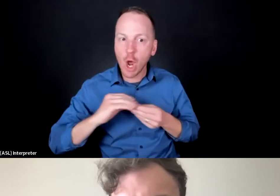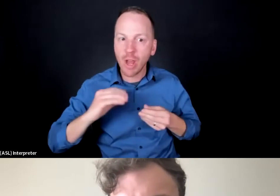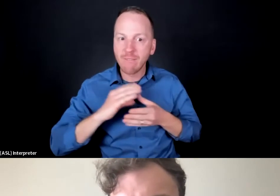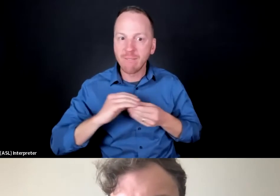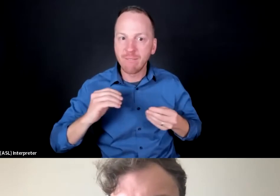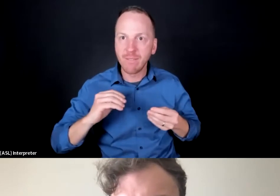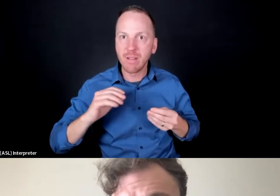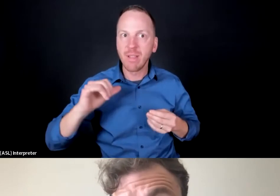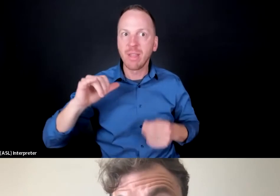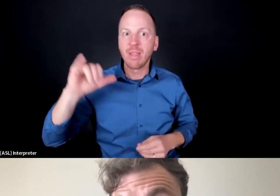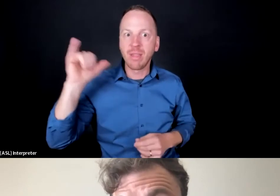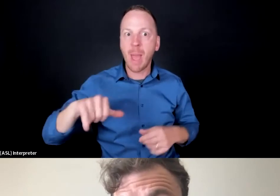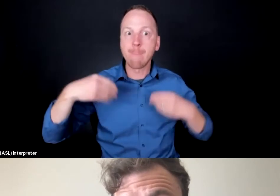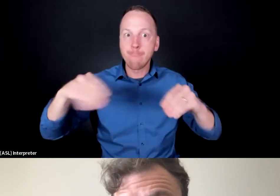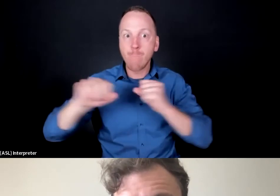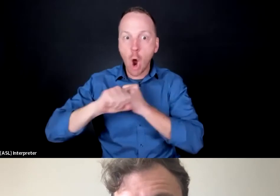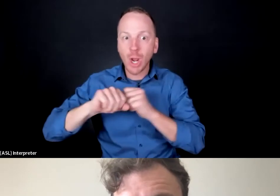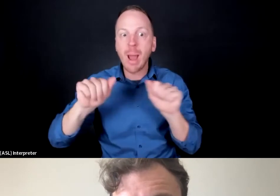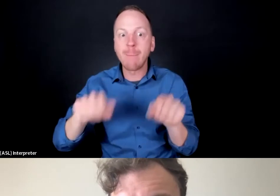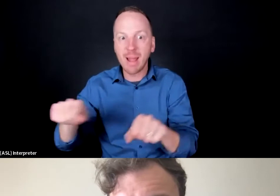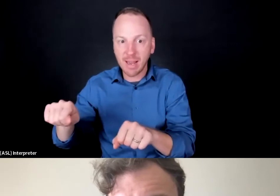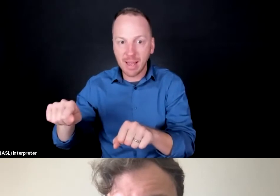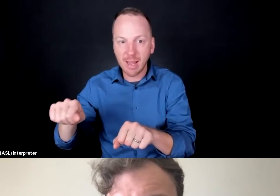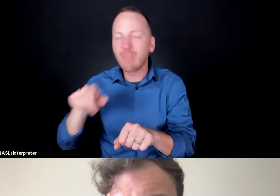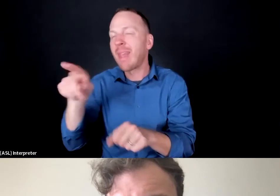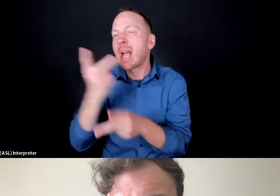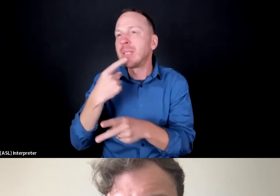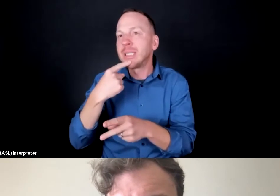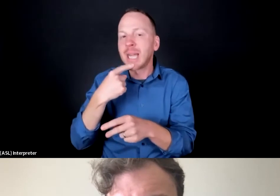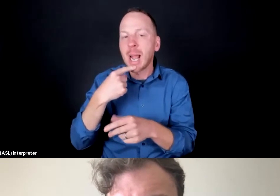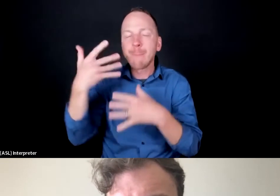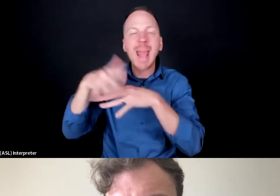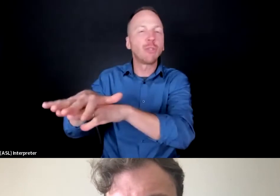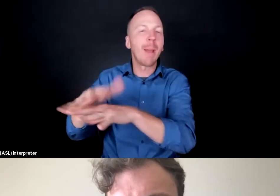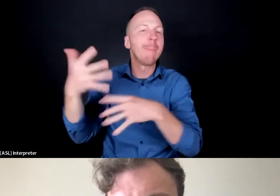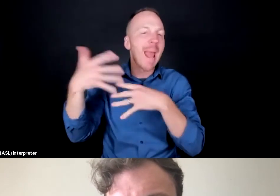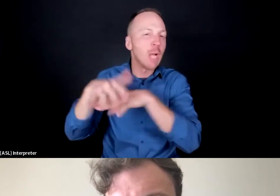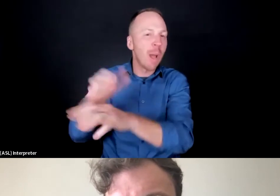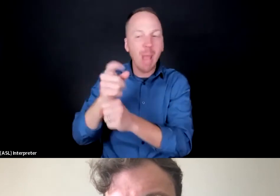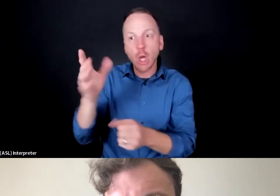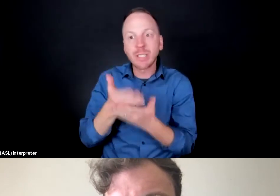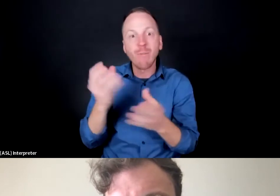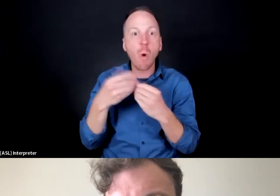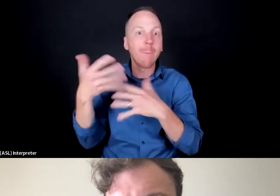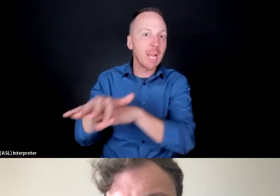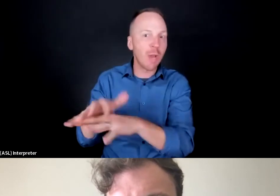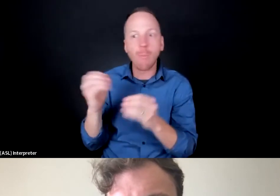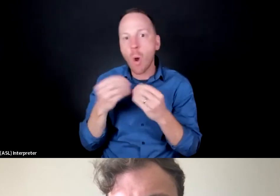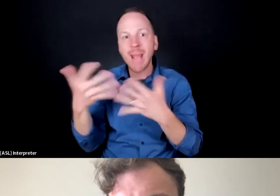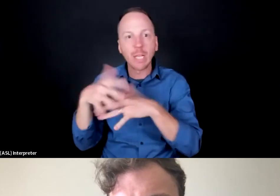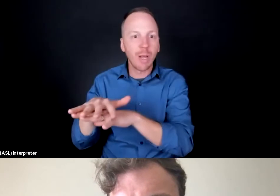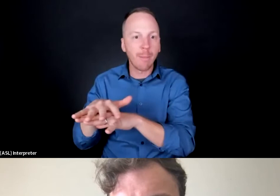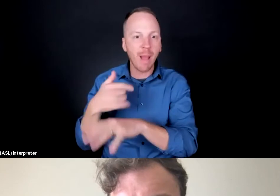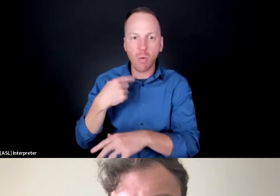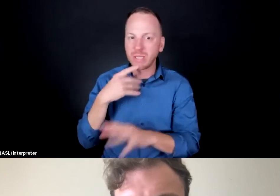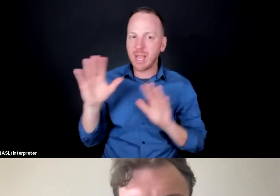the marketability or they kept on saying mainstream. They kept on being like, make your stuff more mainstream. But I would